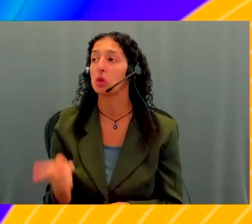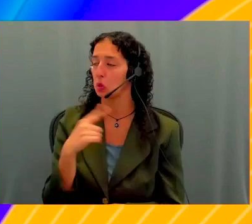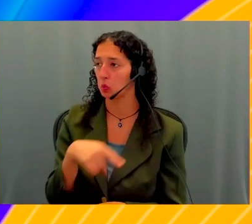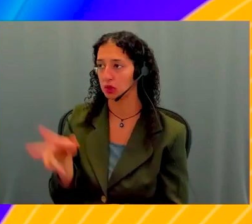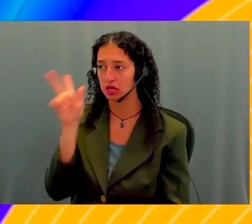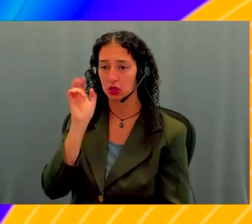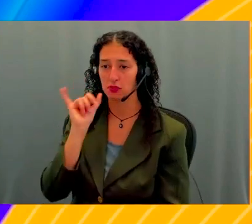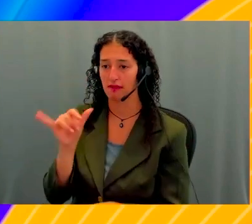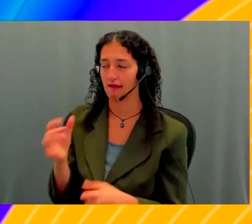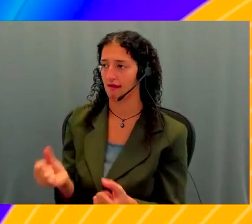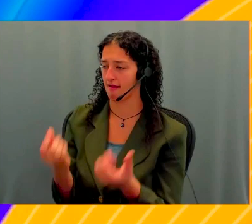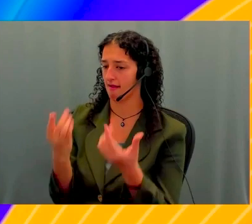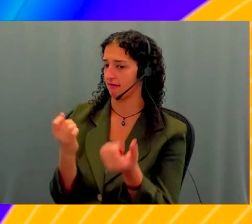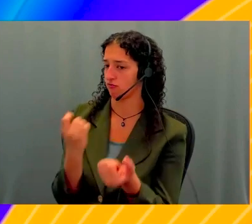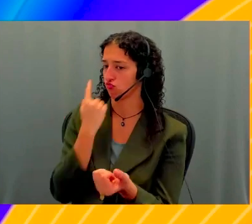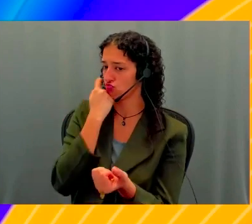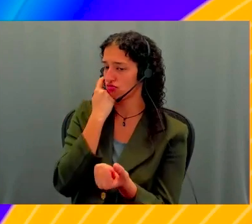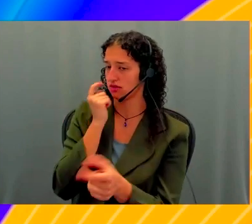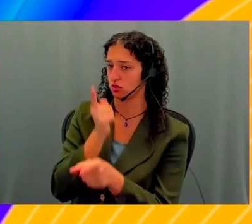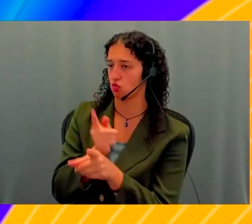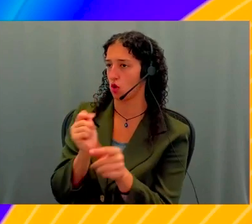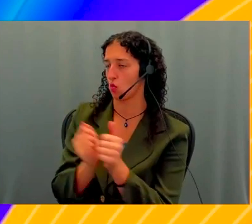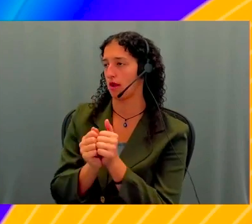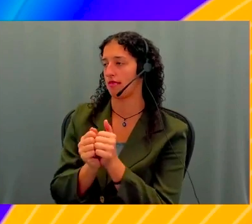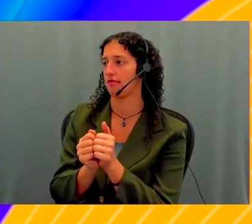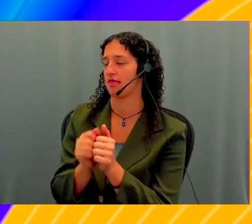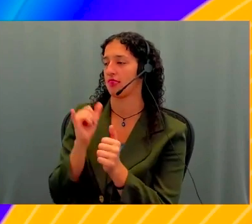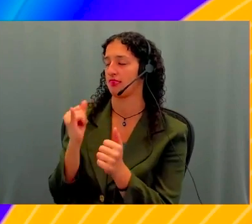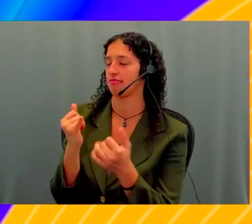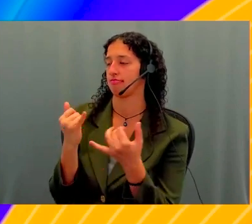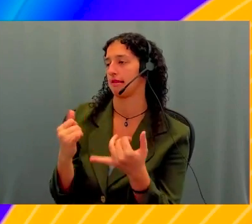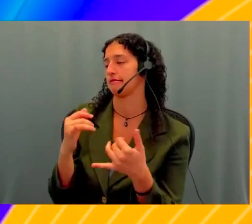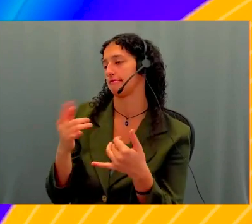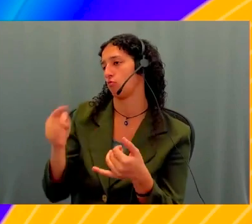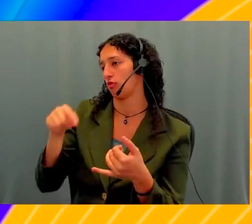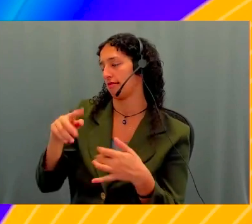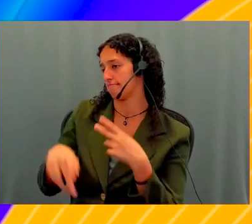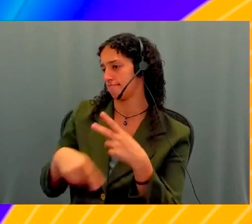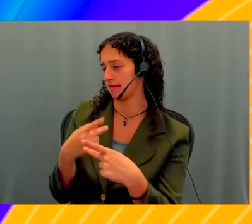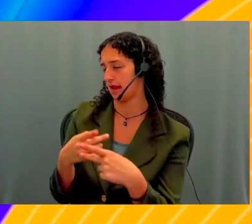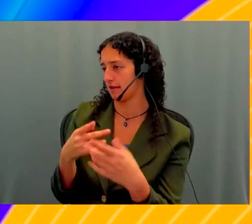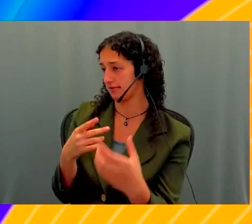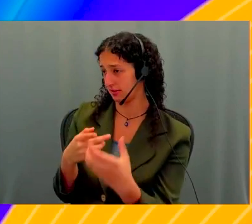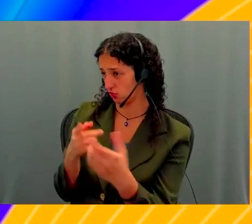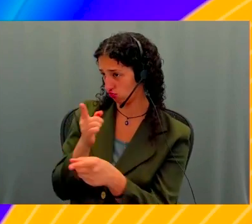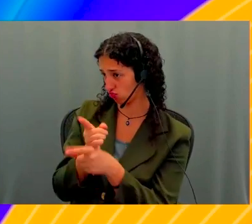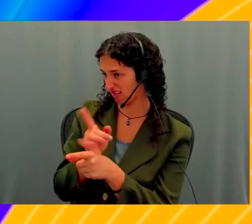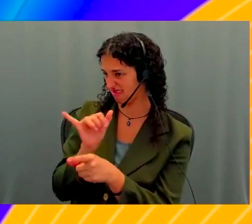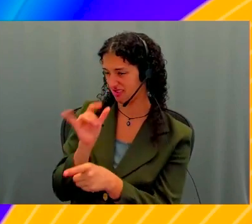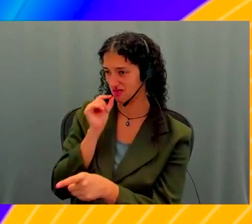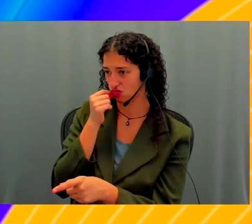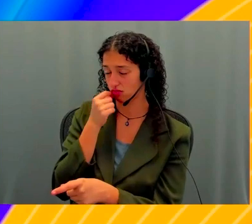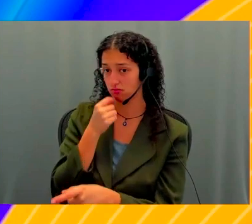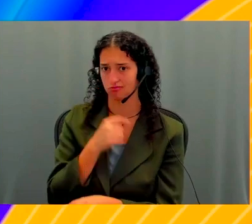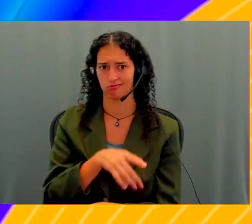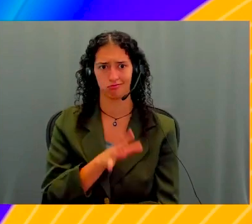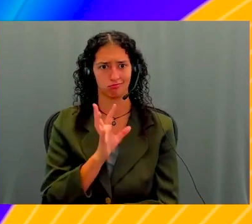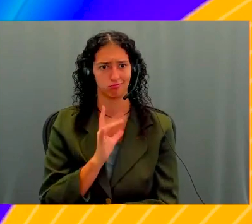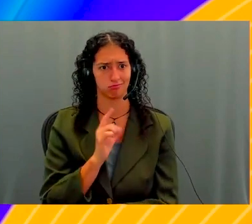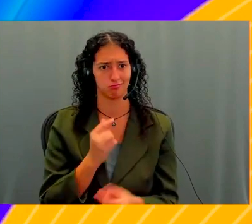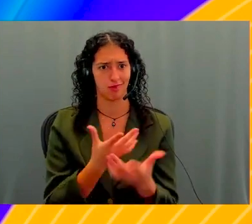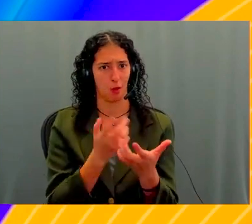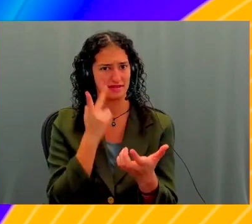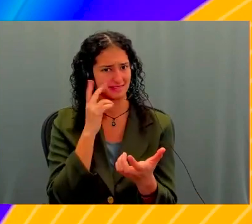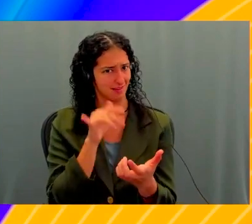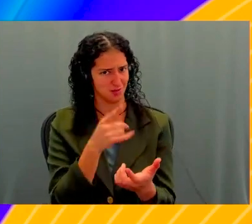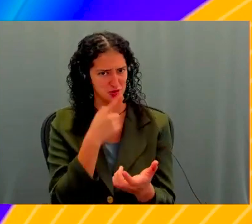Yep. and especially with industrial type of sensors. So that's great. That's really cool. Yeah, I mean, I'd love to see this. Can you show us a demo of it?